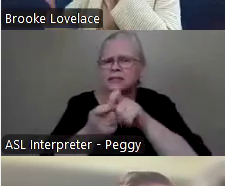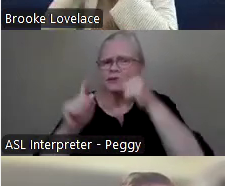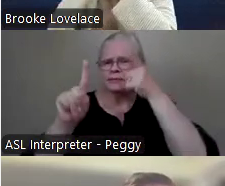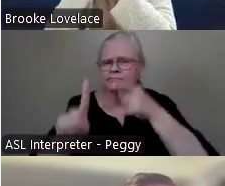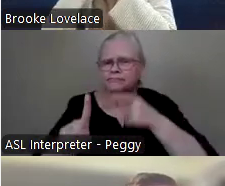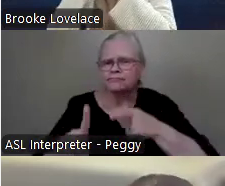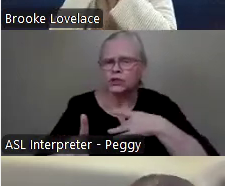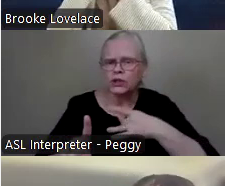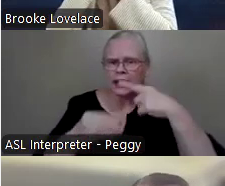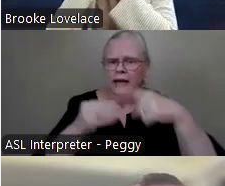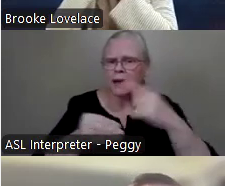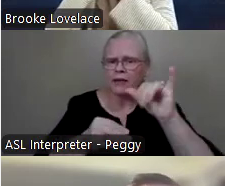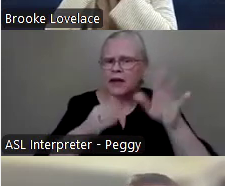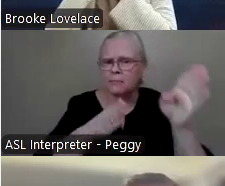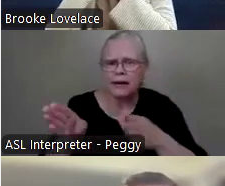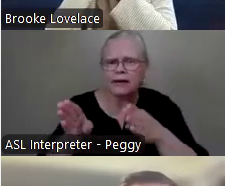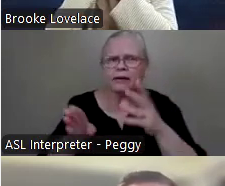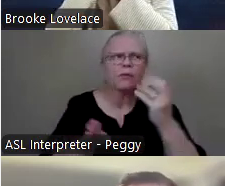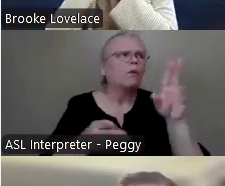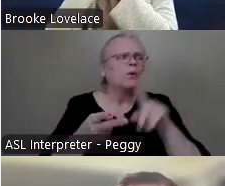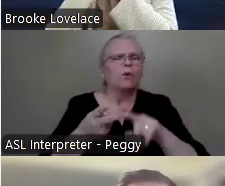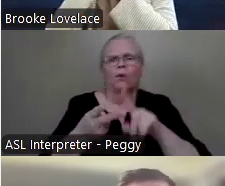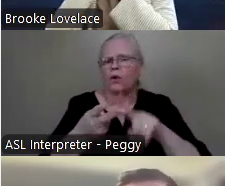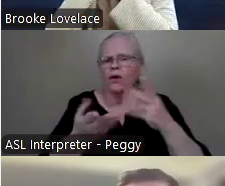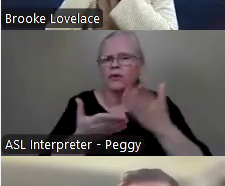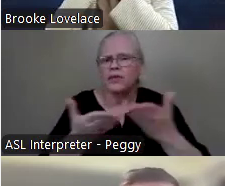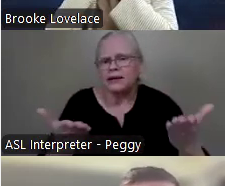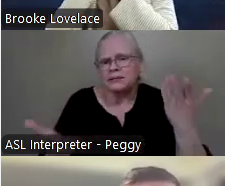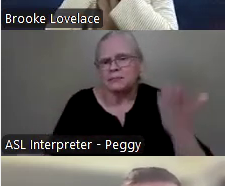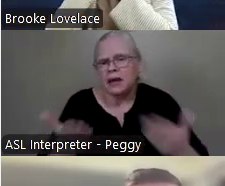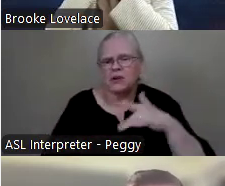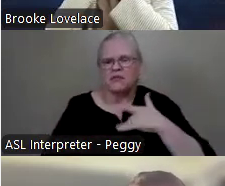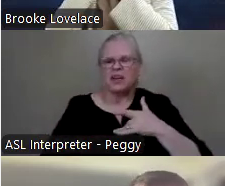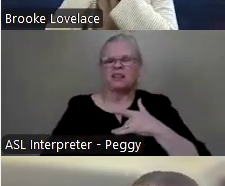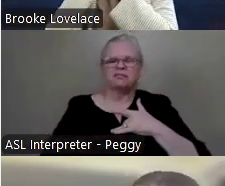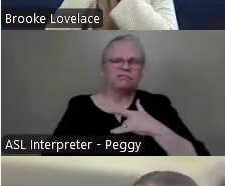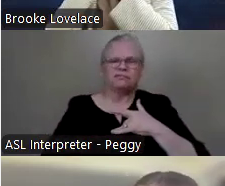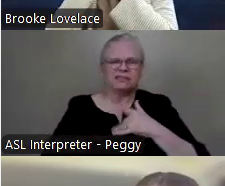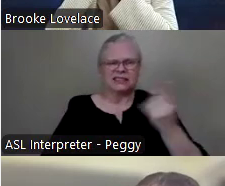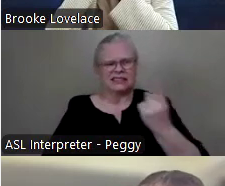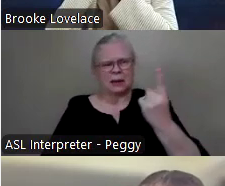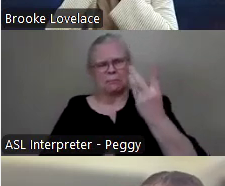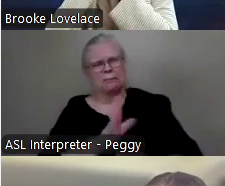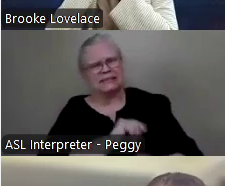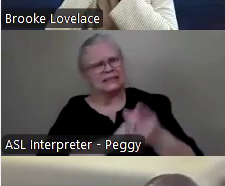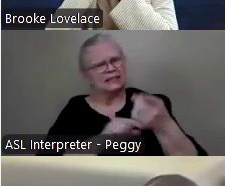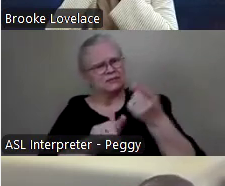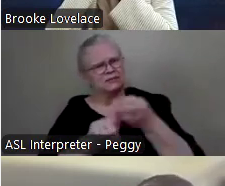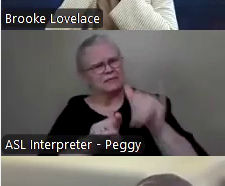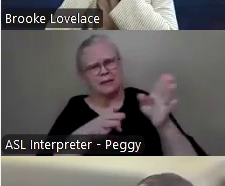plan, or things that potentially you think maybe they're missing about the plan, or that you have concerns with in the